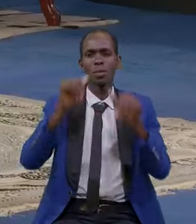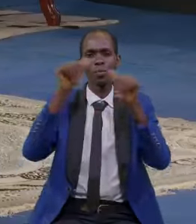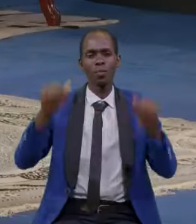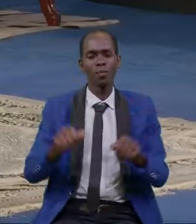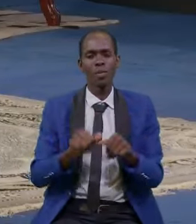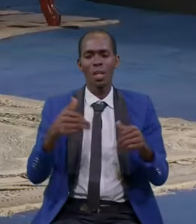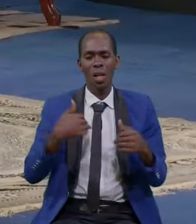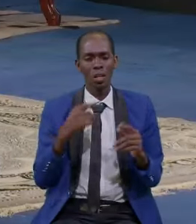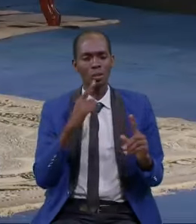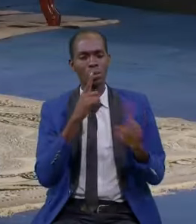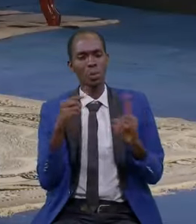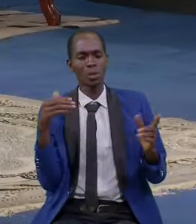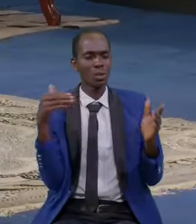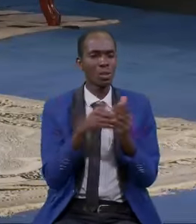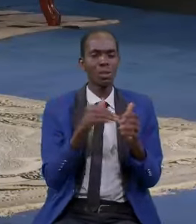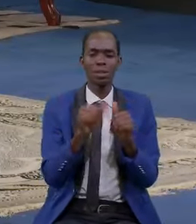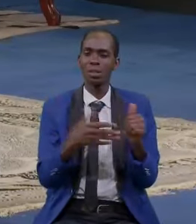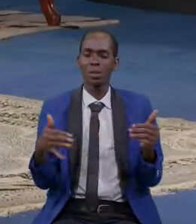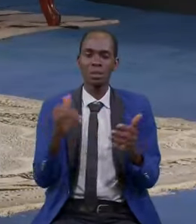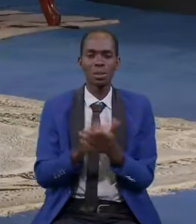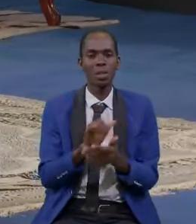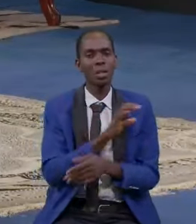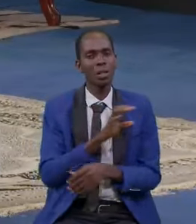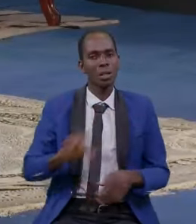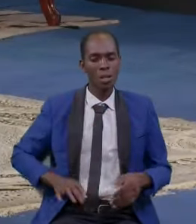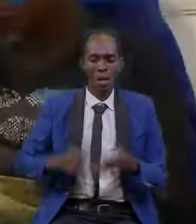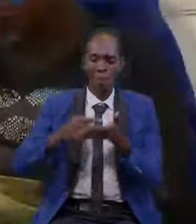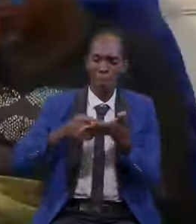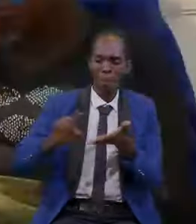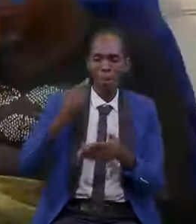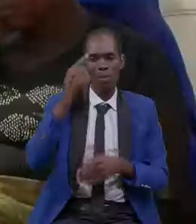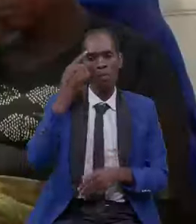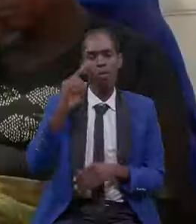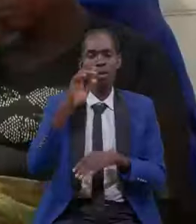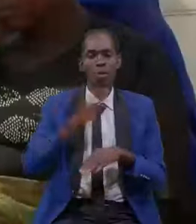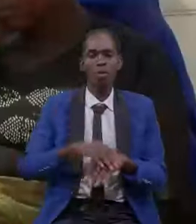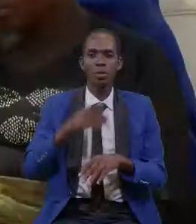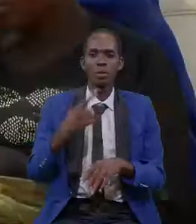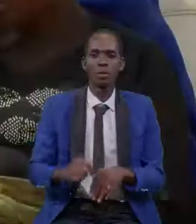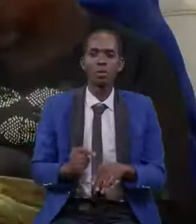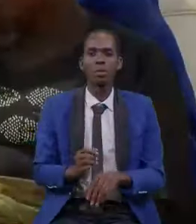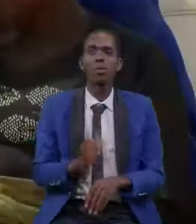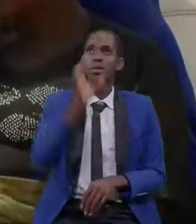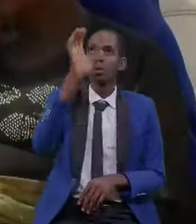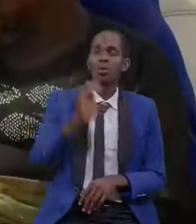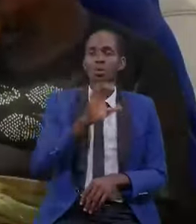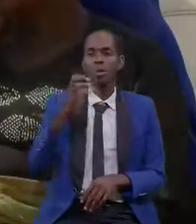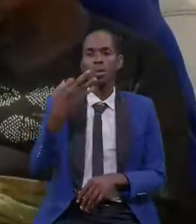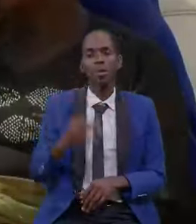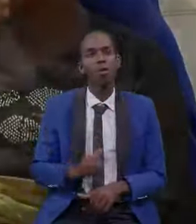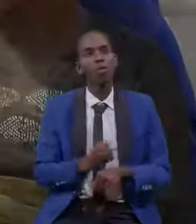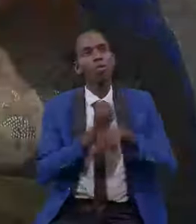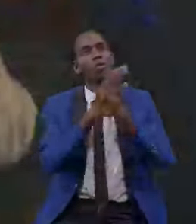that Christ paid for on the cross of Calvary, because he died.